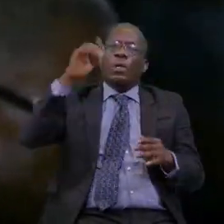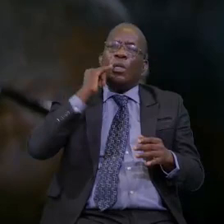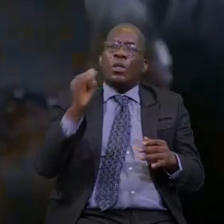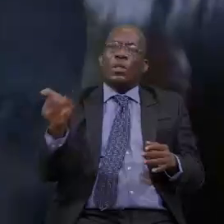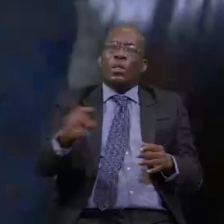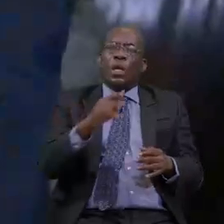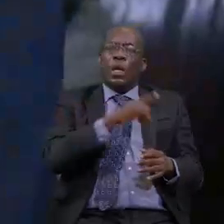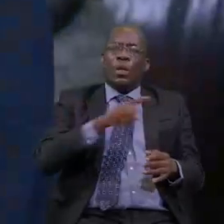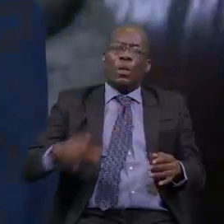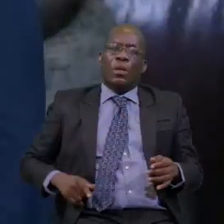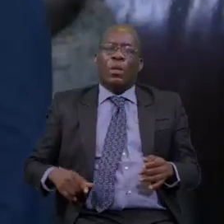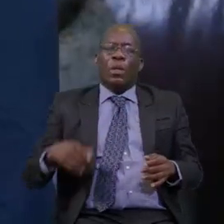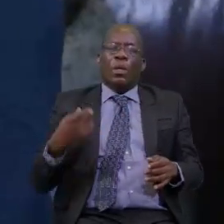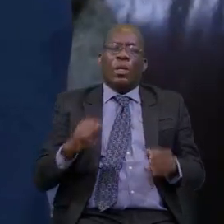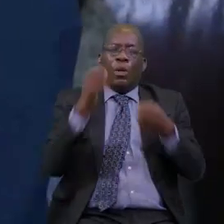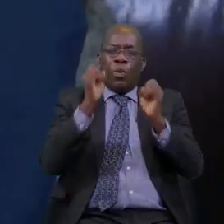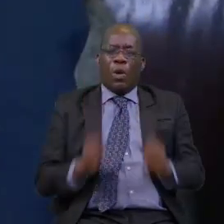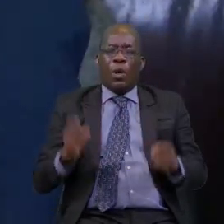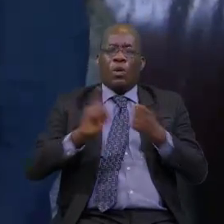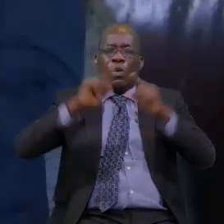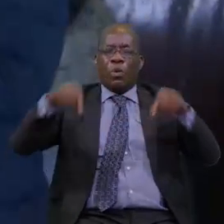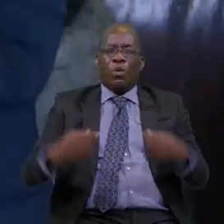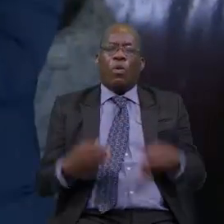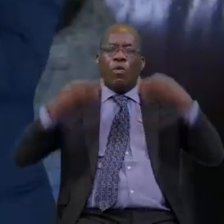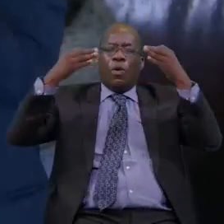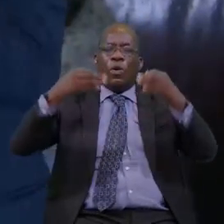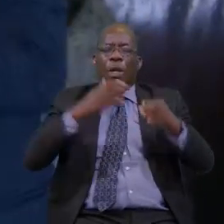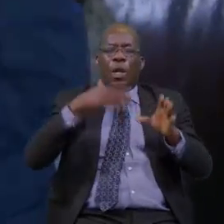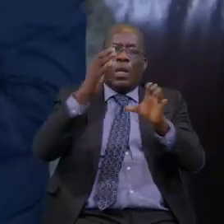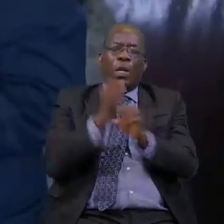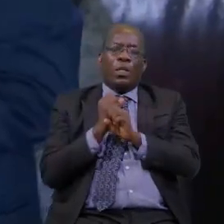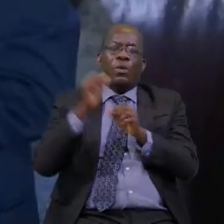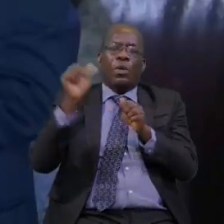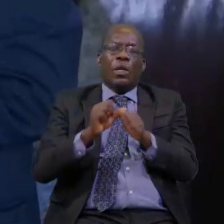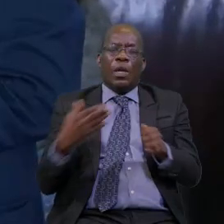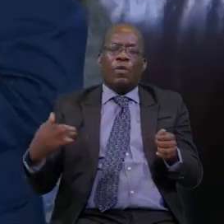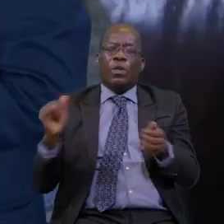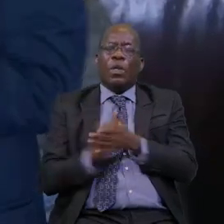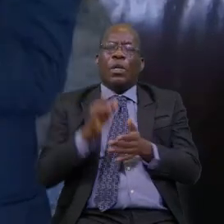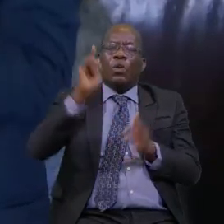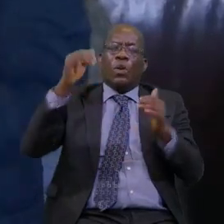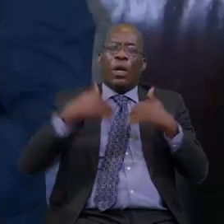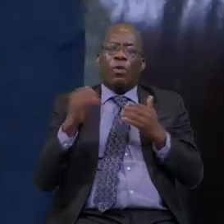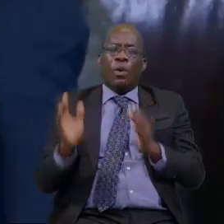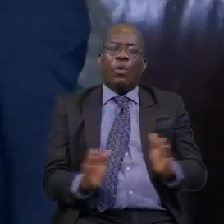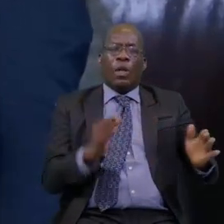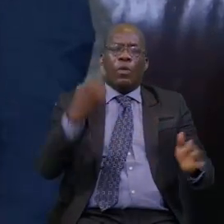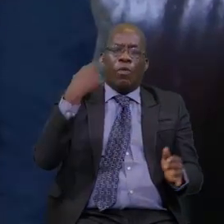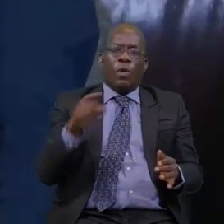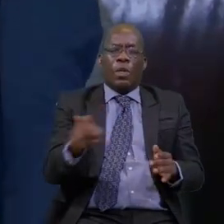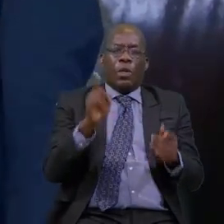power to go forth and achieve everything you have ordained, they will achieve. Grant